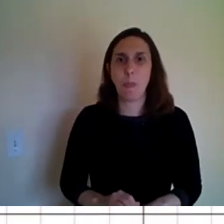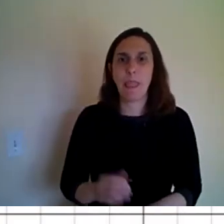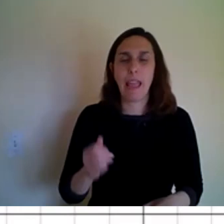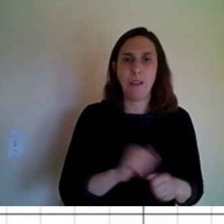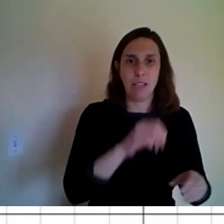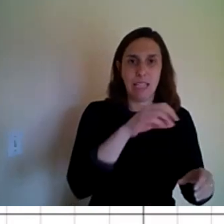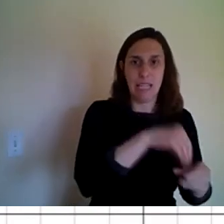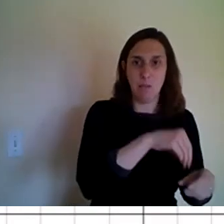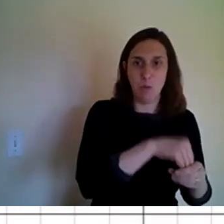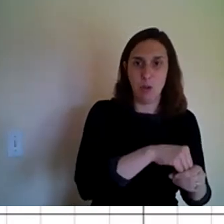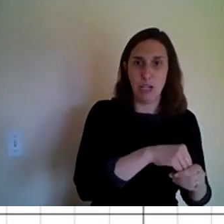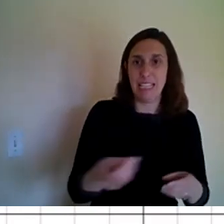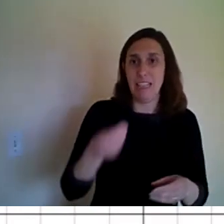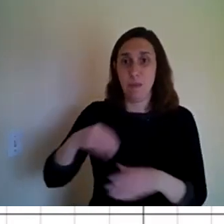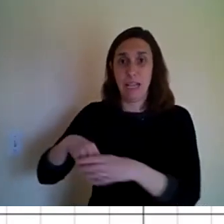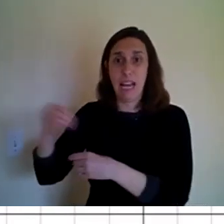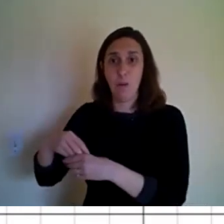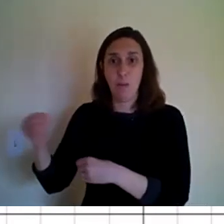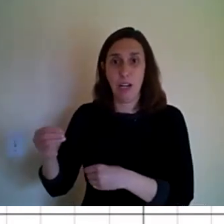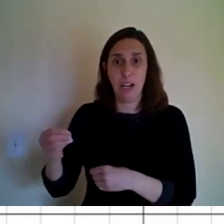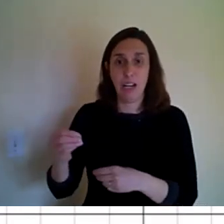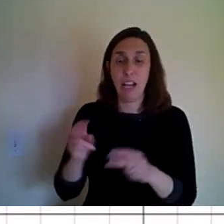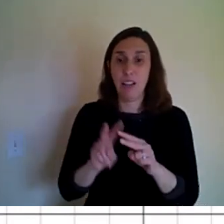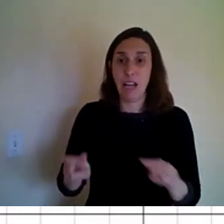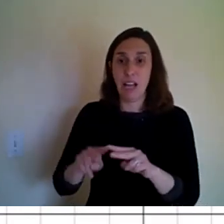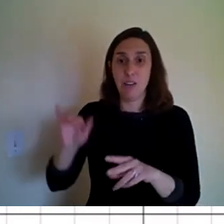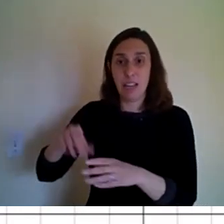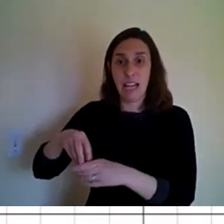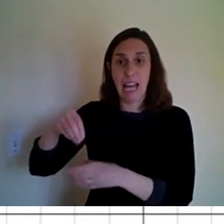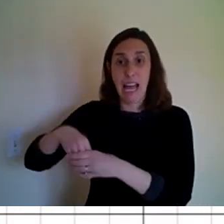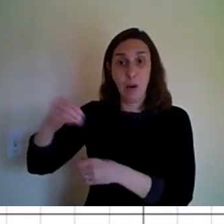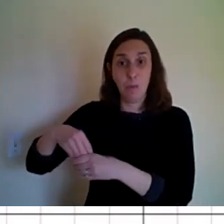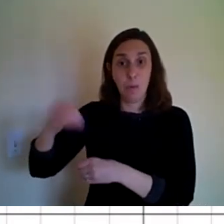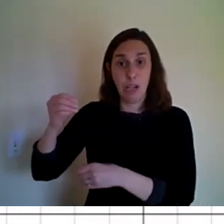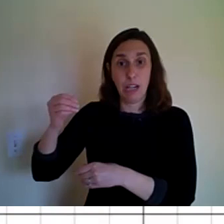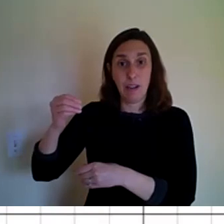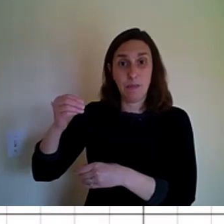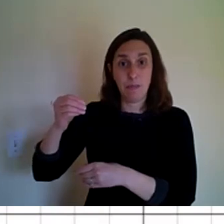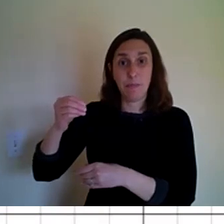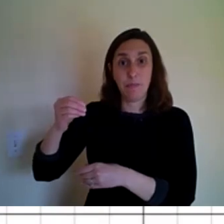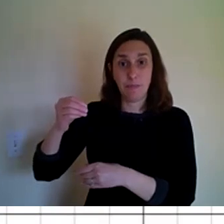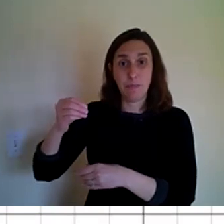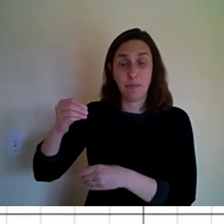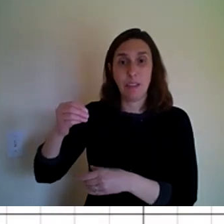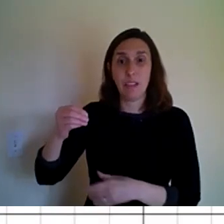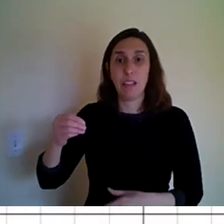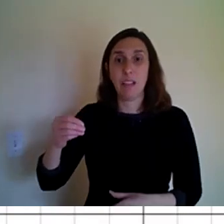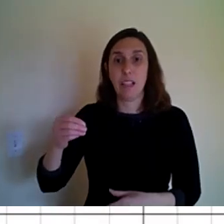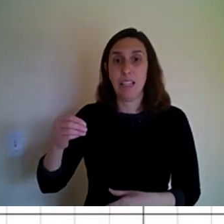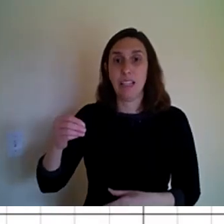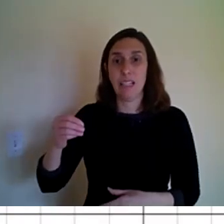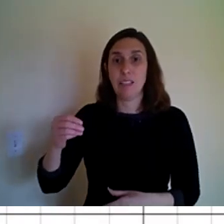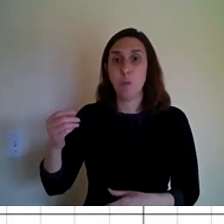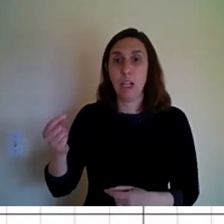output. And the value of that output, if I make it the input here. So let's look at, I'm